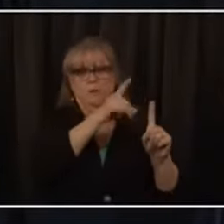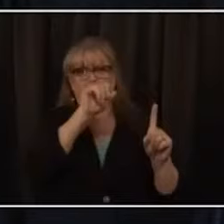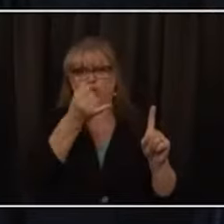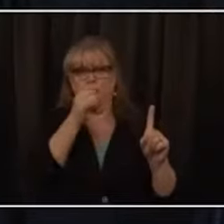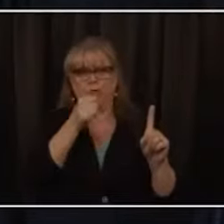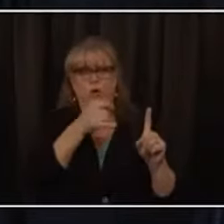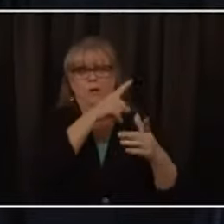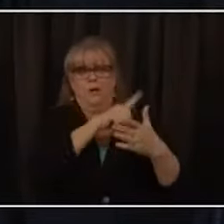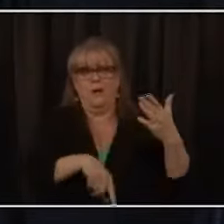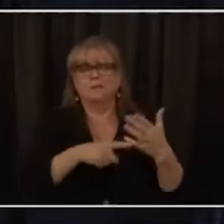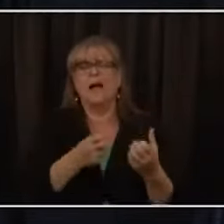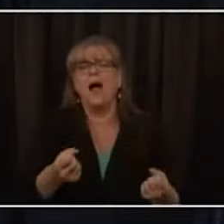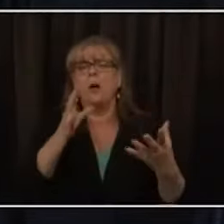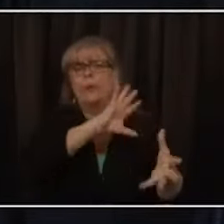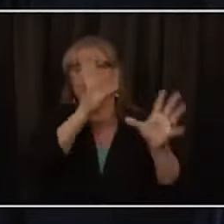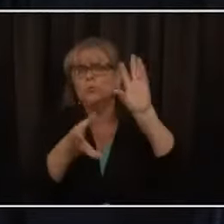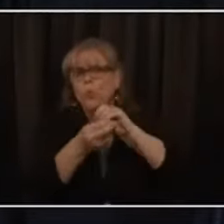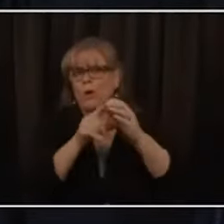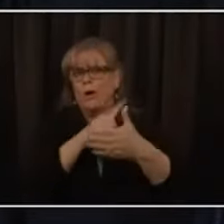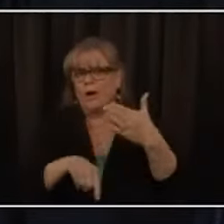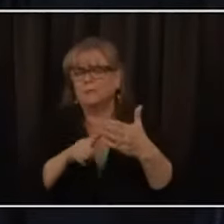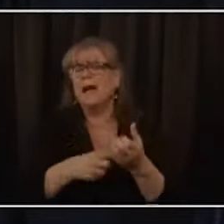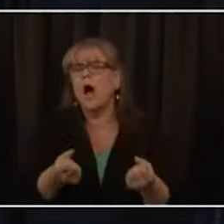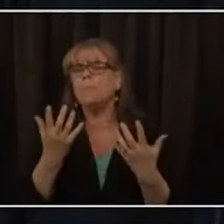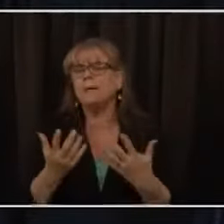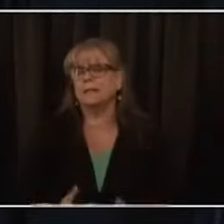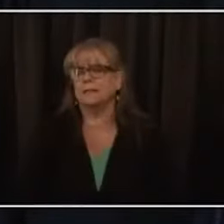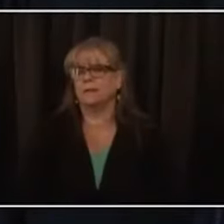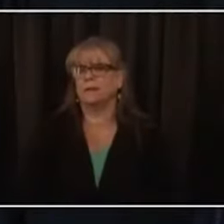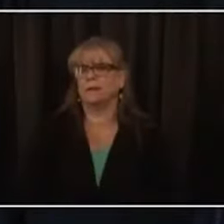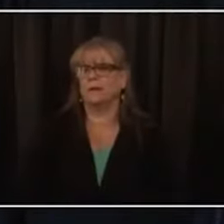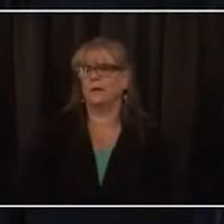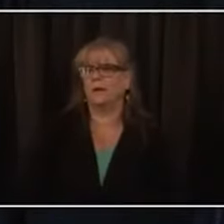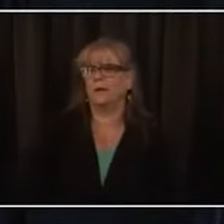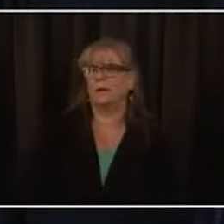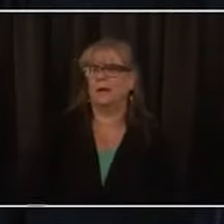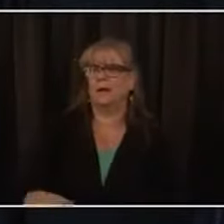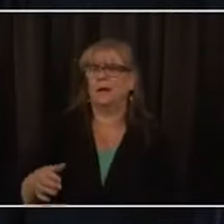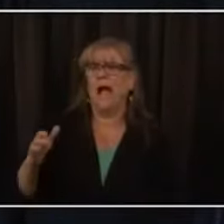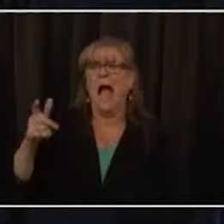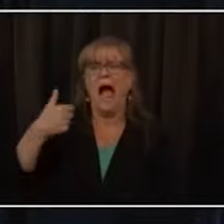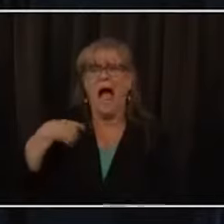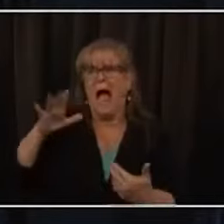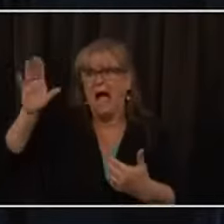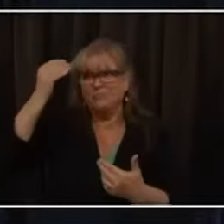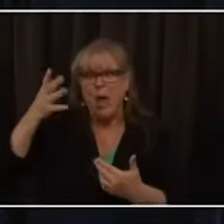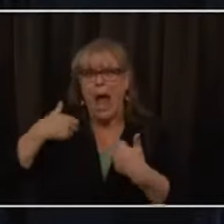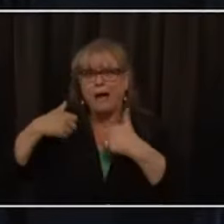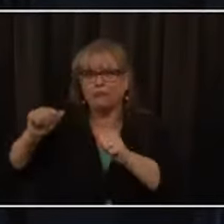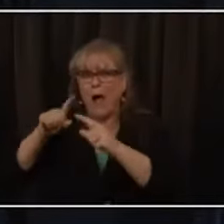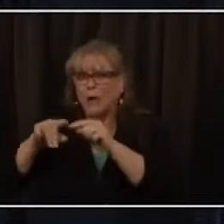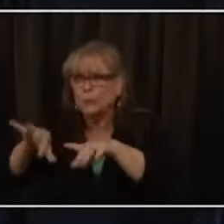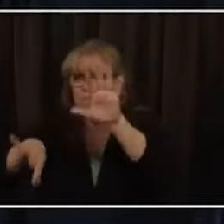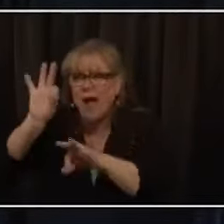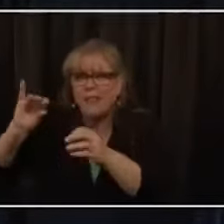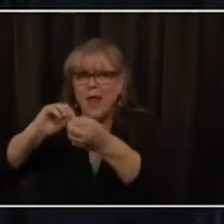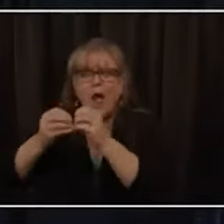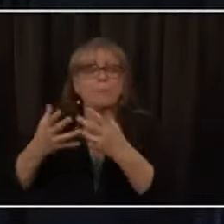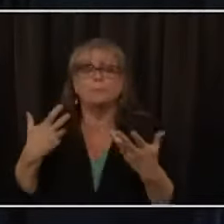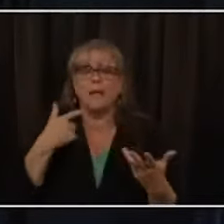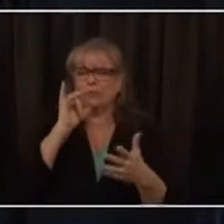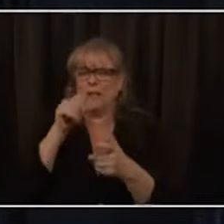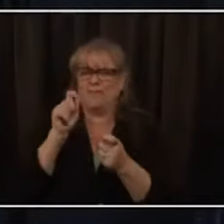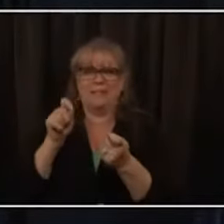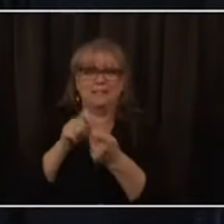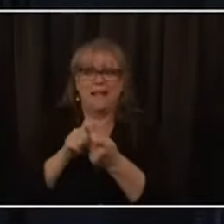We will work, Jessica, to see if there's an estimate for you. I don't think we'll have the exact numbers because these are private providers. But here is what the state